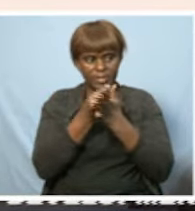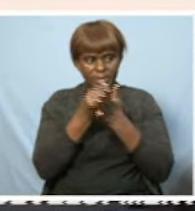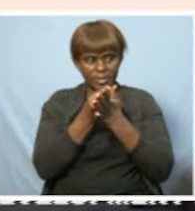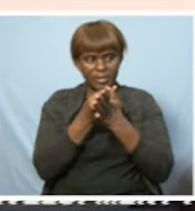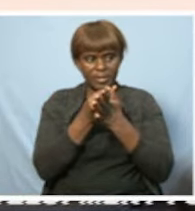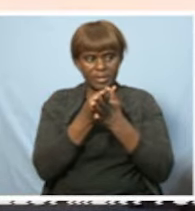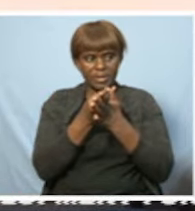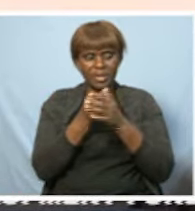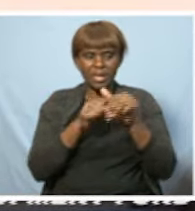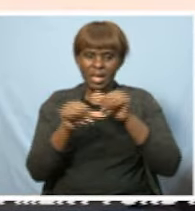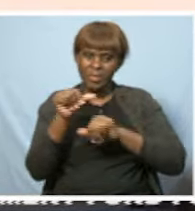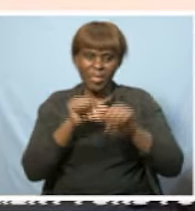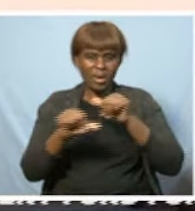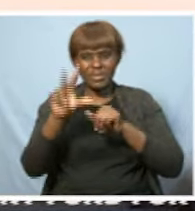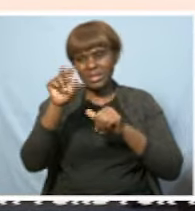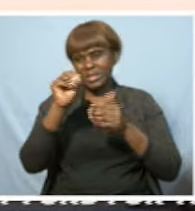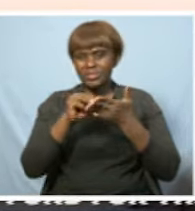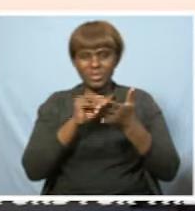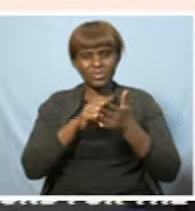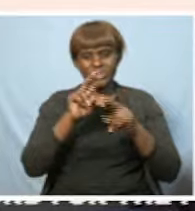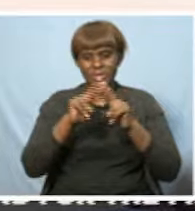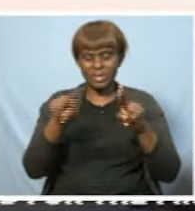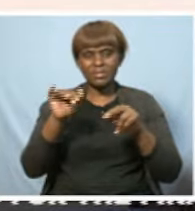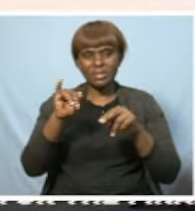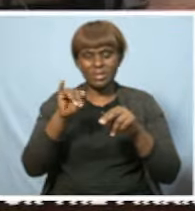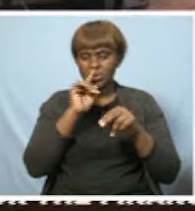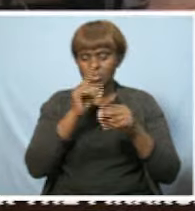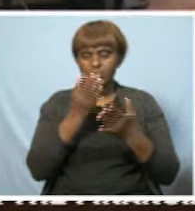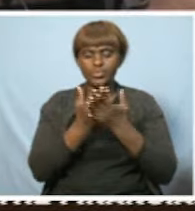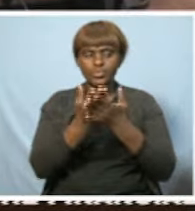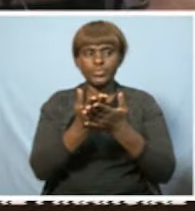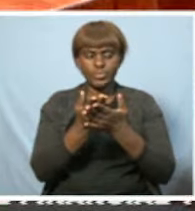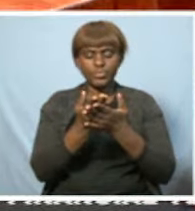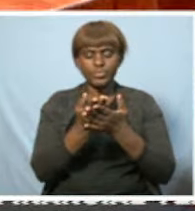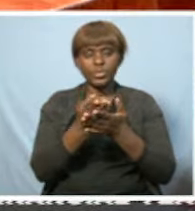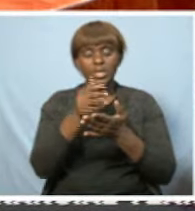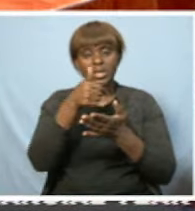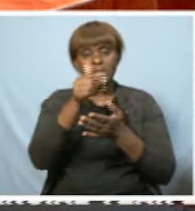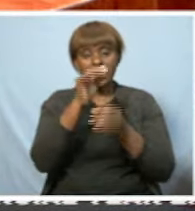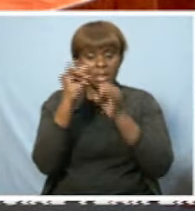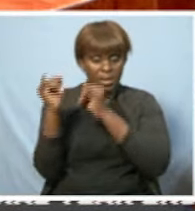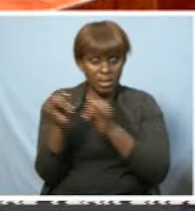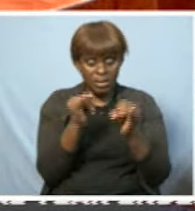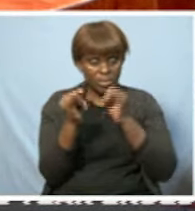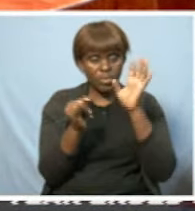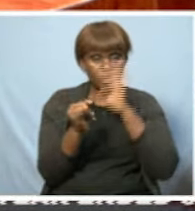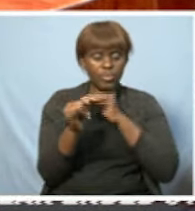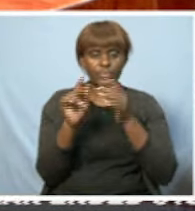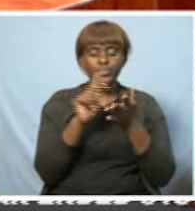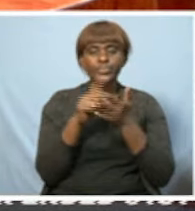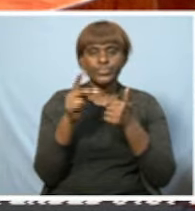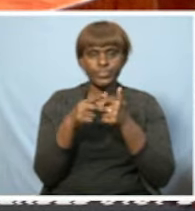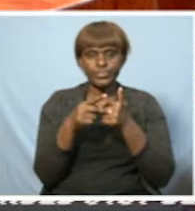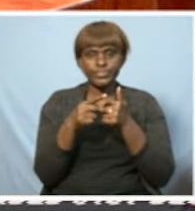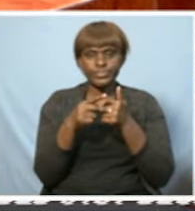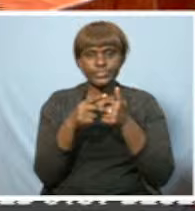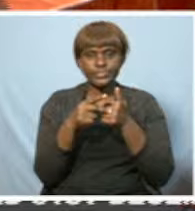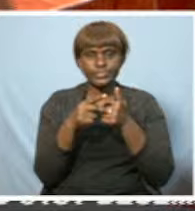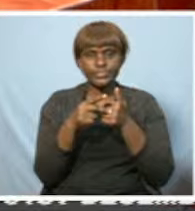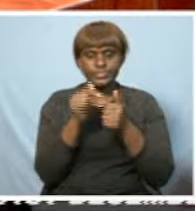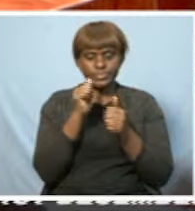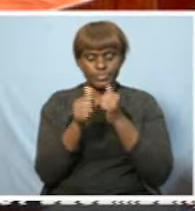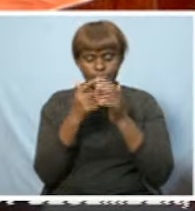amounts totaling almost that 30 million, Chair. I submit. Have you implemented programs that